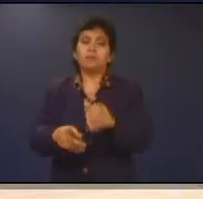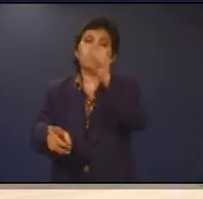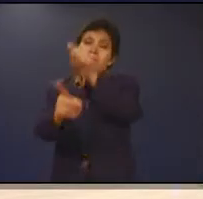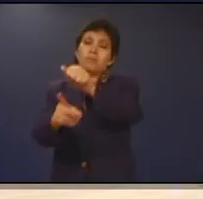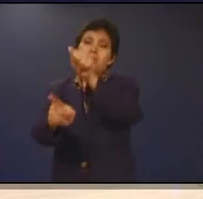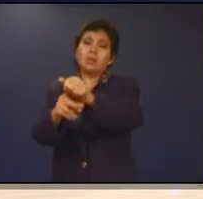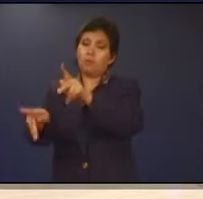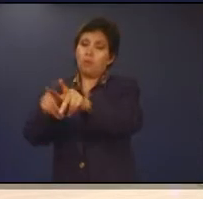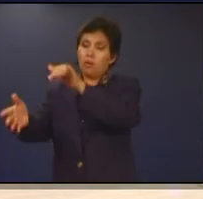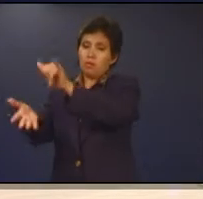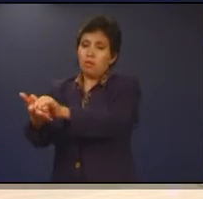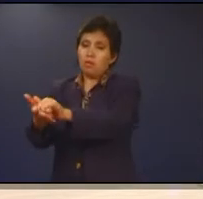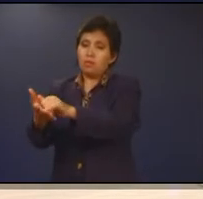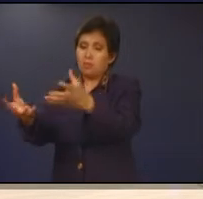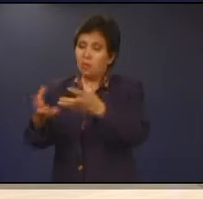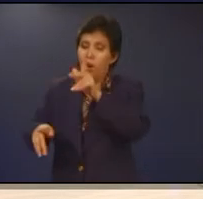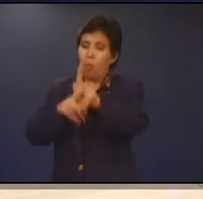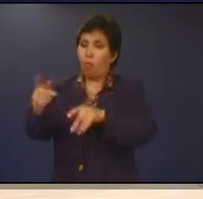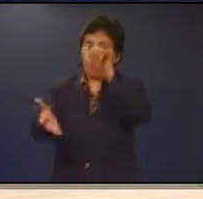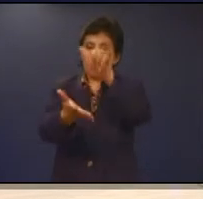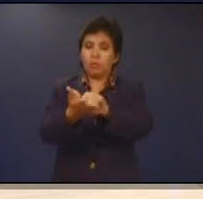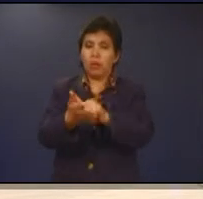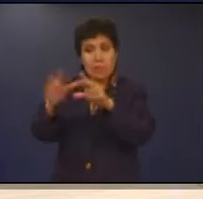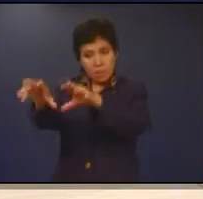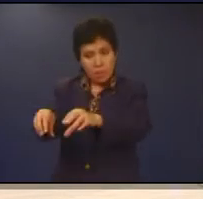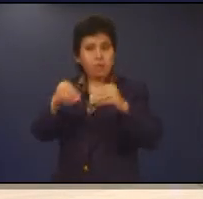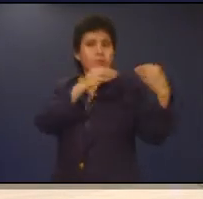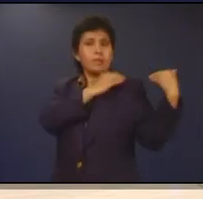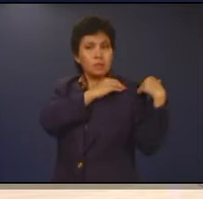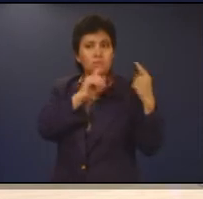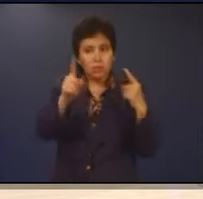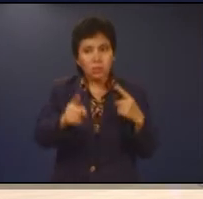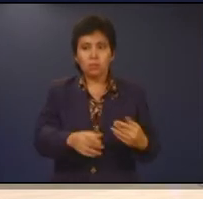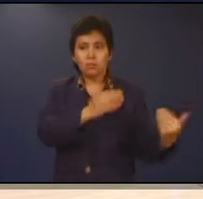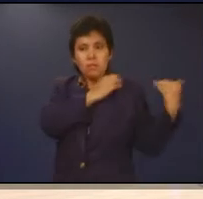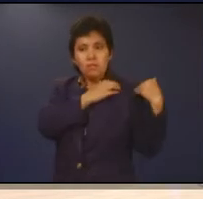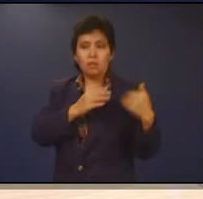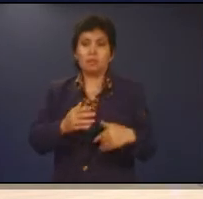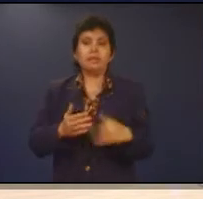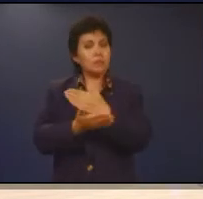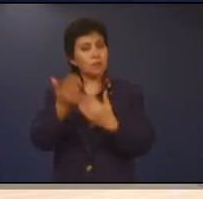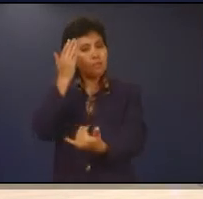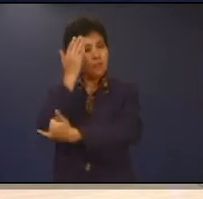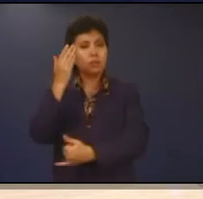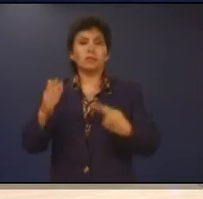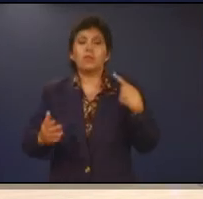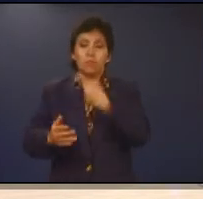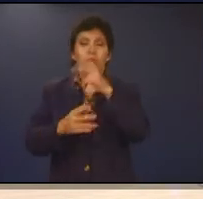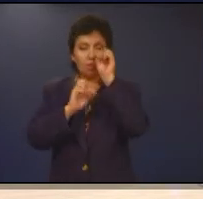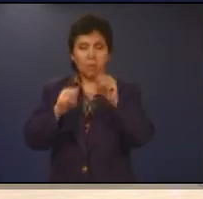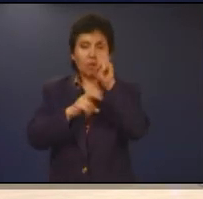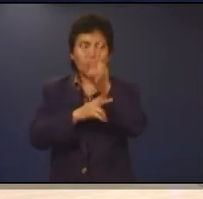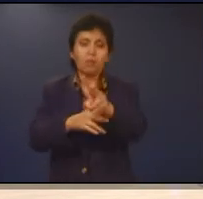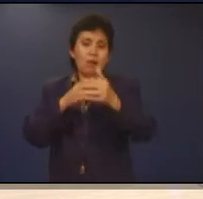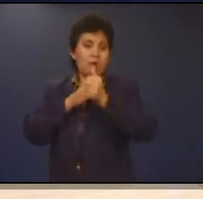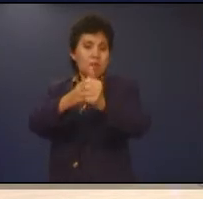you blame that person, you expect that person to take responsibility. I mean, in other countries, we have